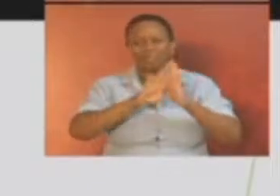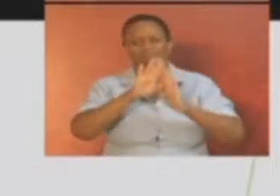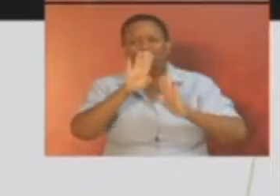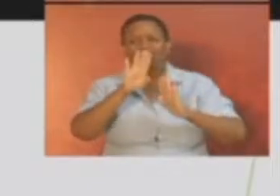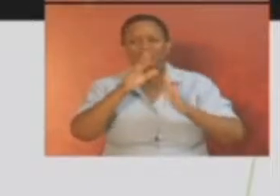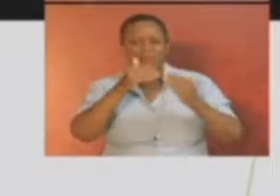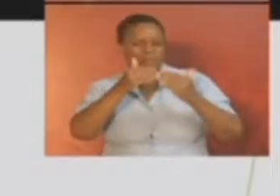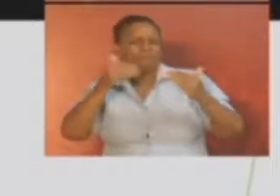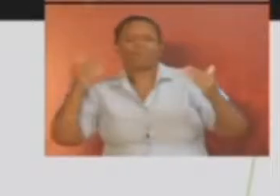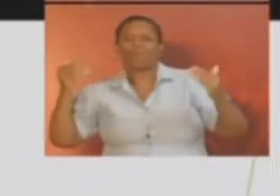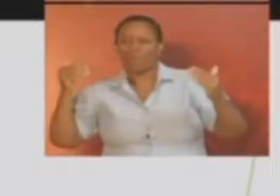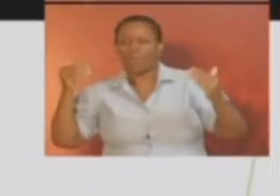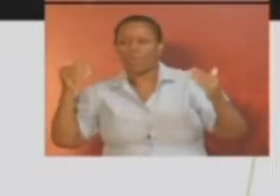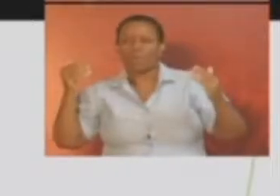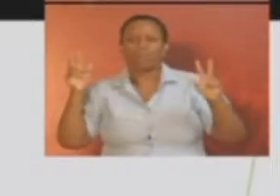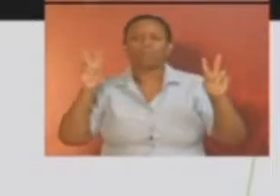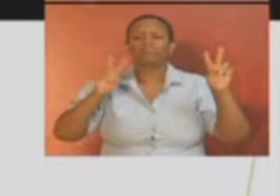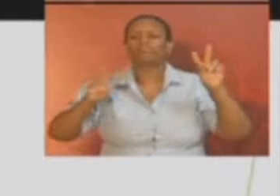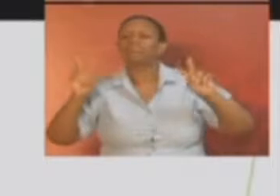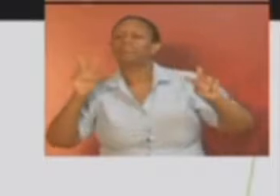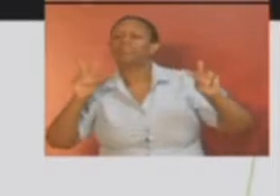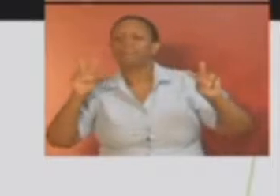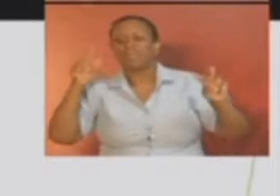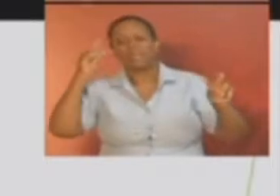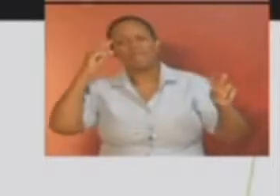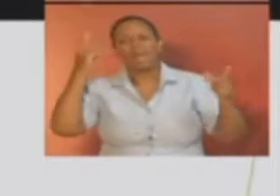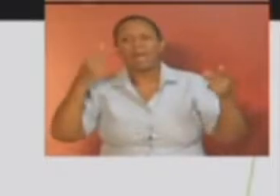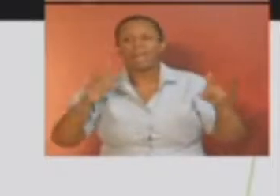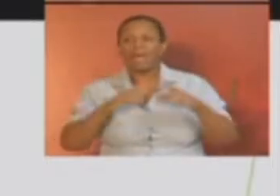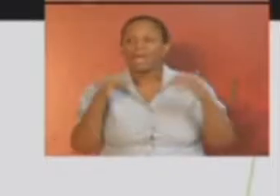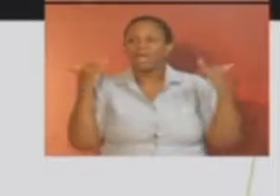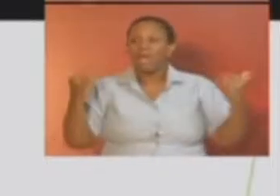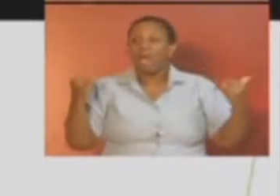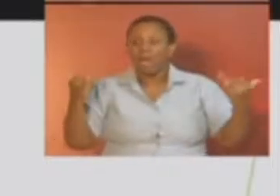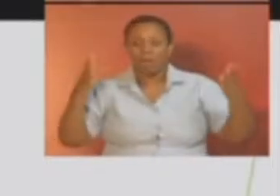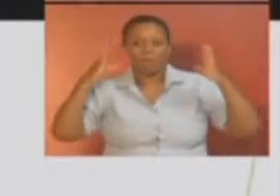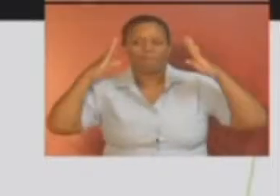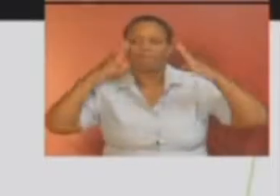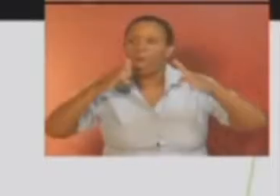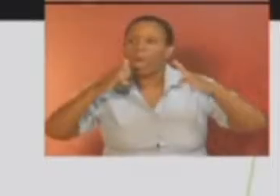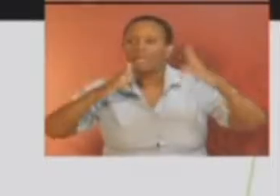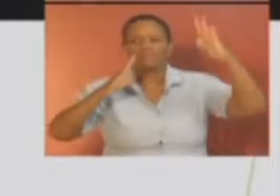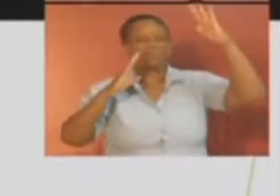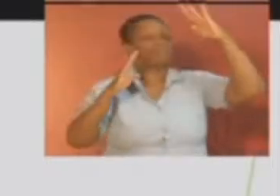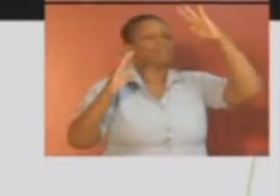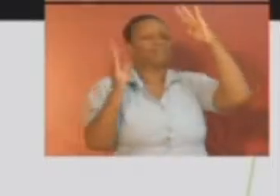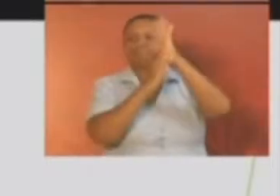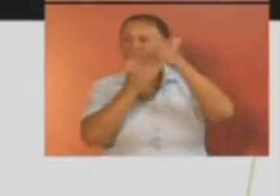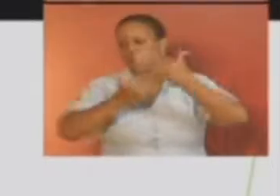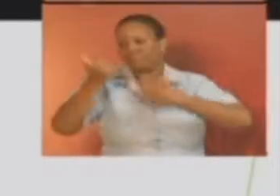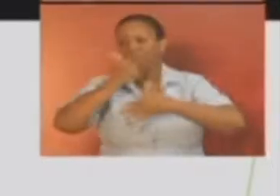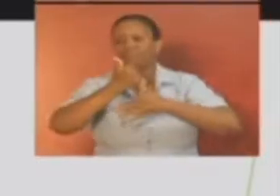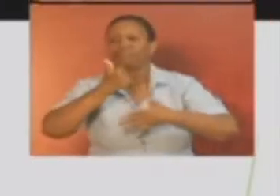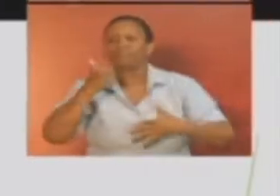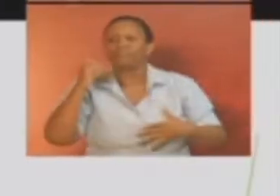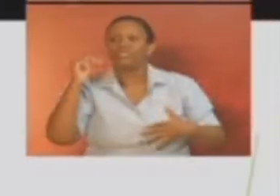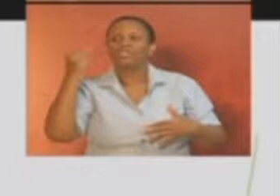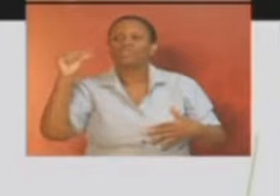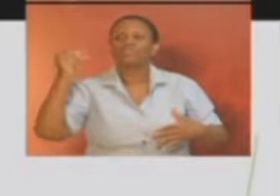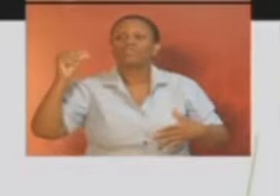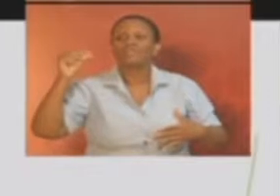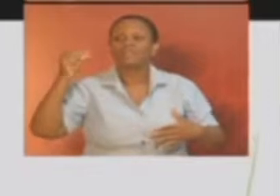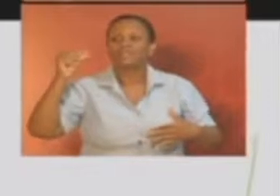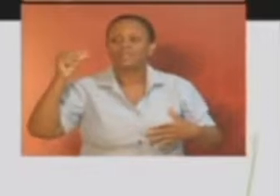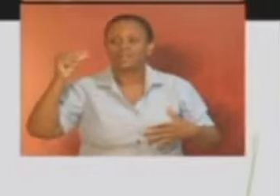different points in time. The green one, which is the one we're going to focus on, the tallest one, is a projection made using the rate from the end of